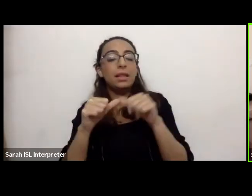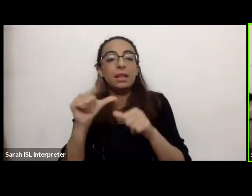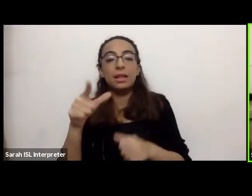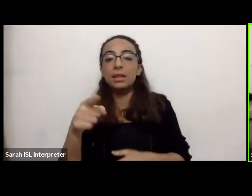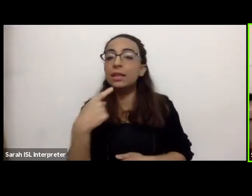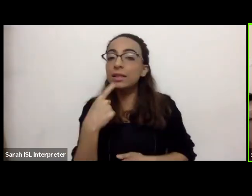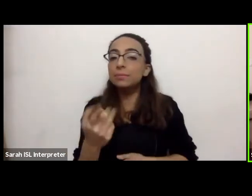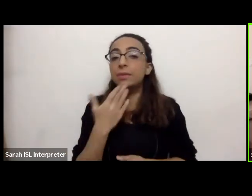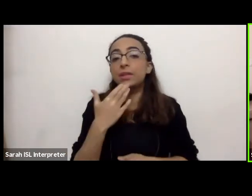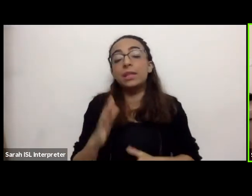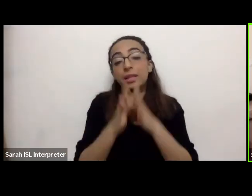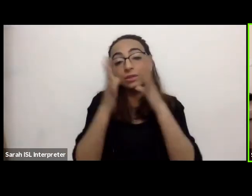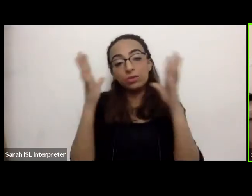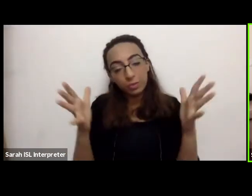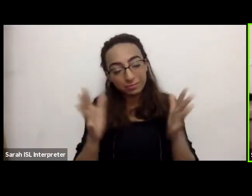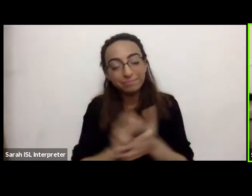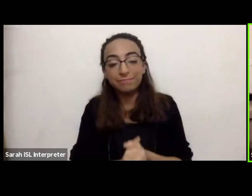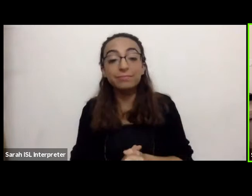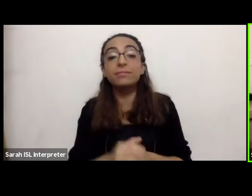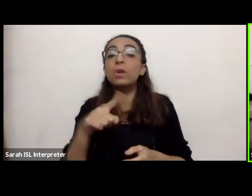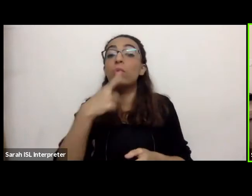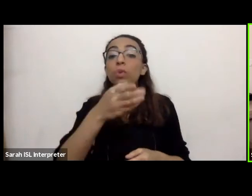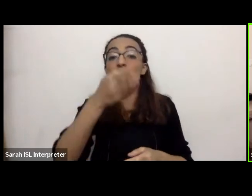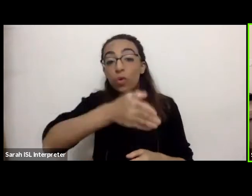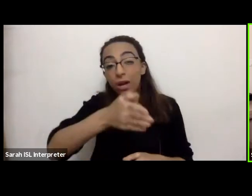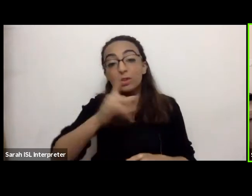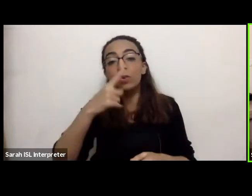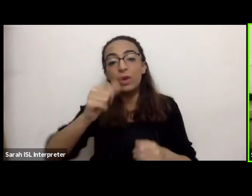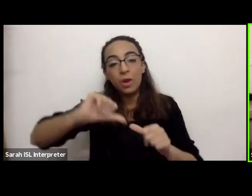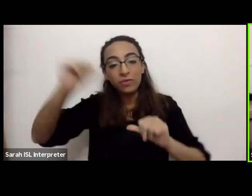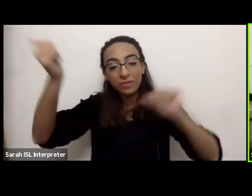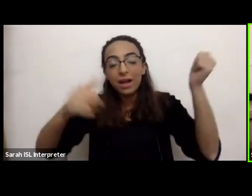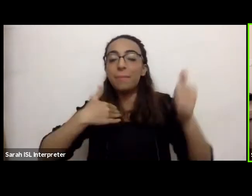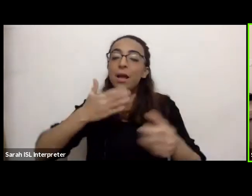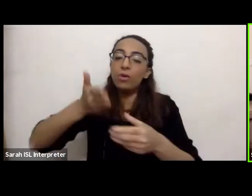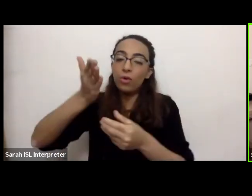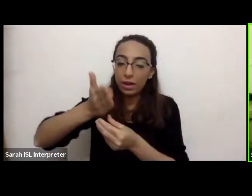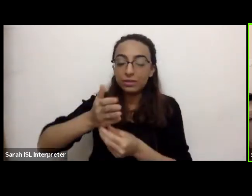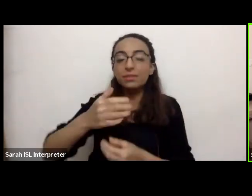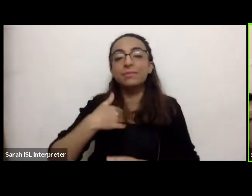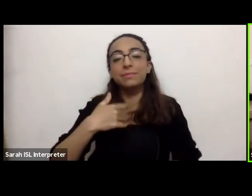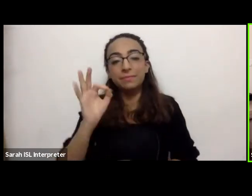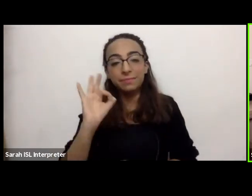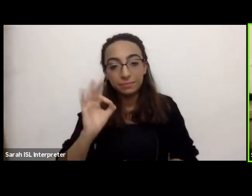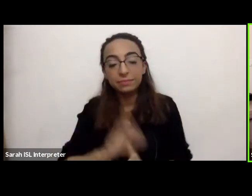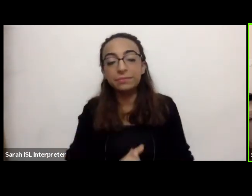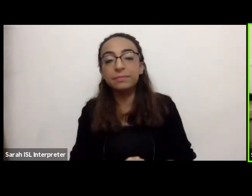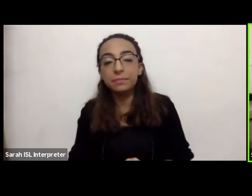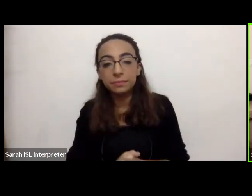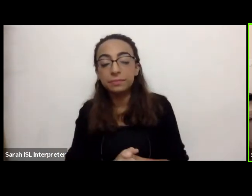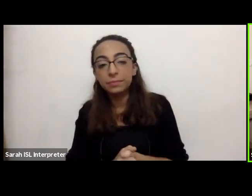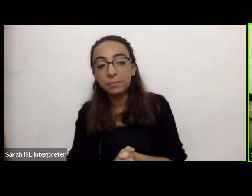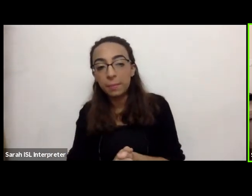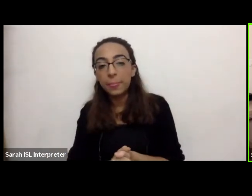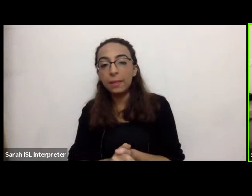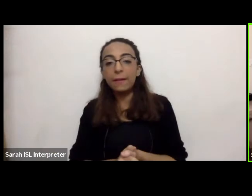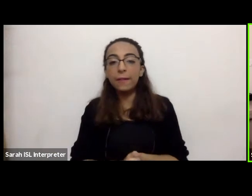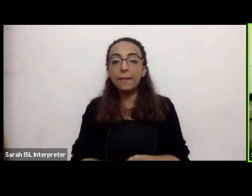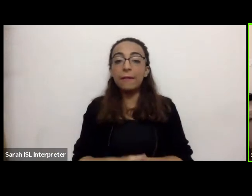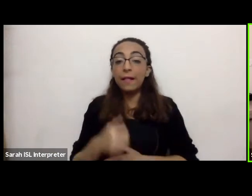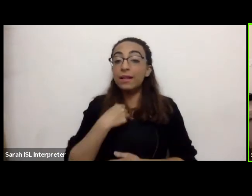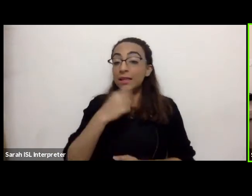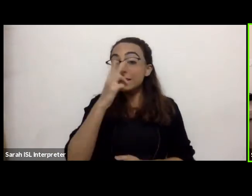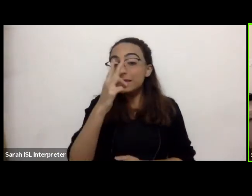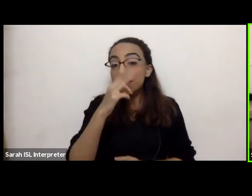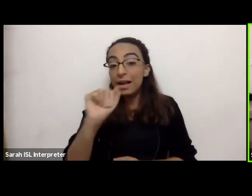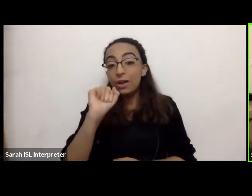again, congratulations to all the winners. What was so nice to see,